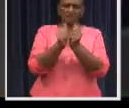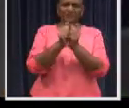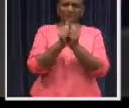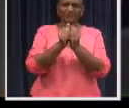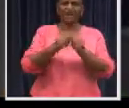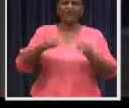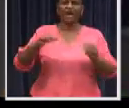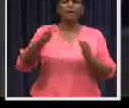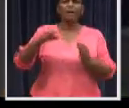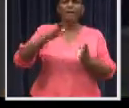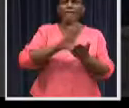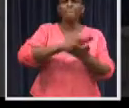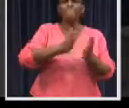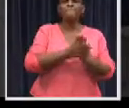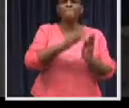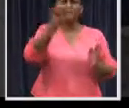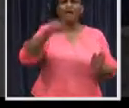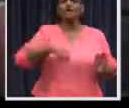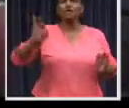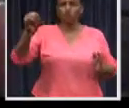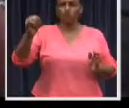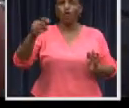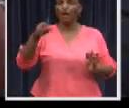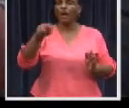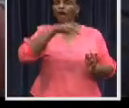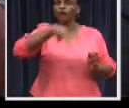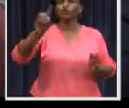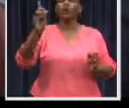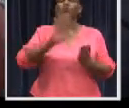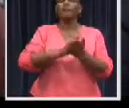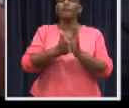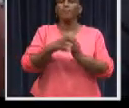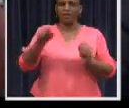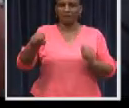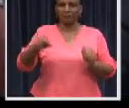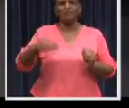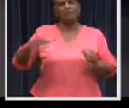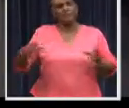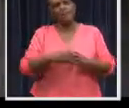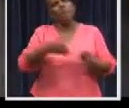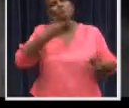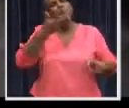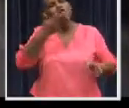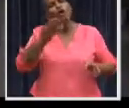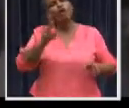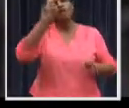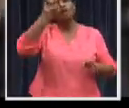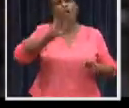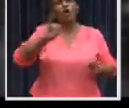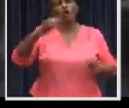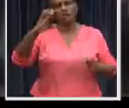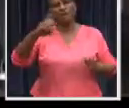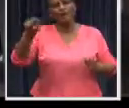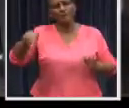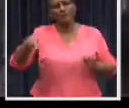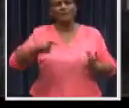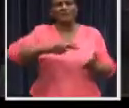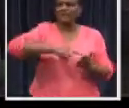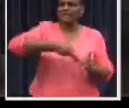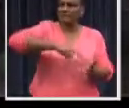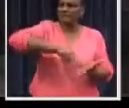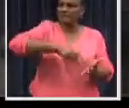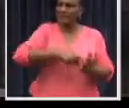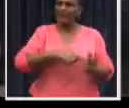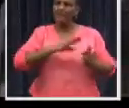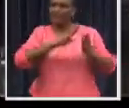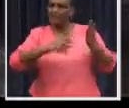corridors of Mark Zuid, more known as the Note Market. Together with young people from Huize Campagne, there were a number of set